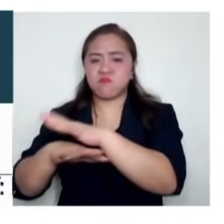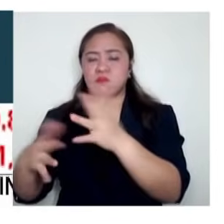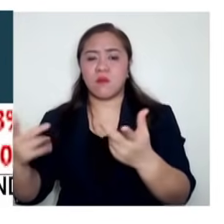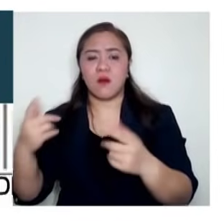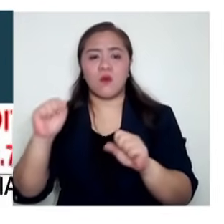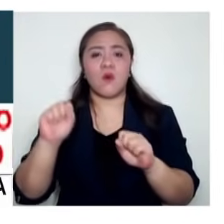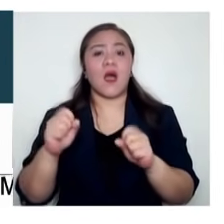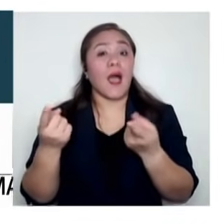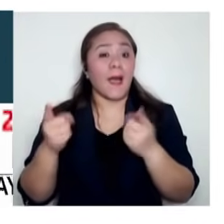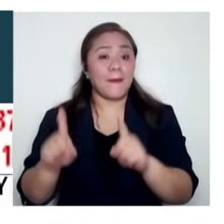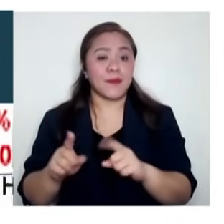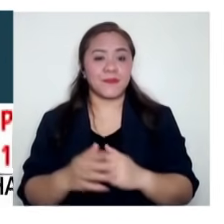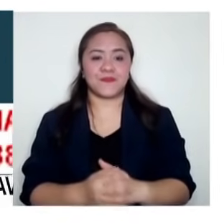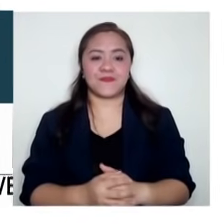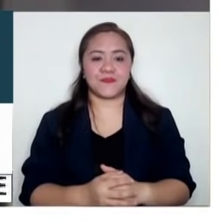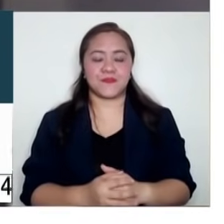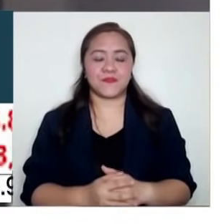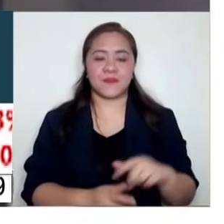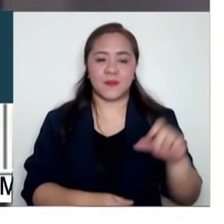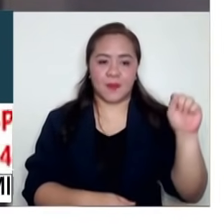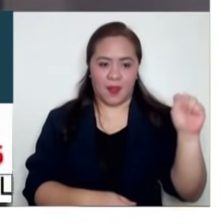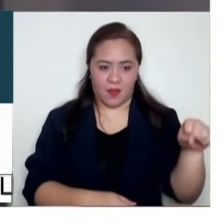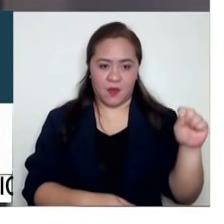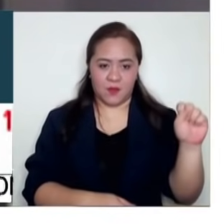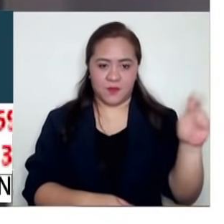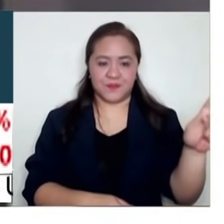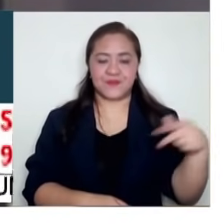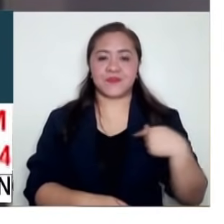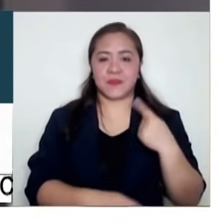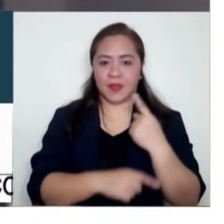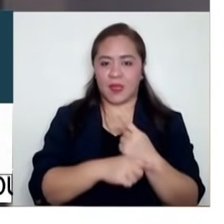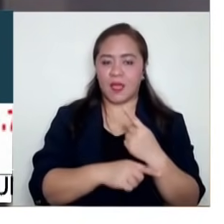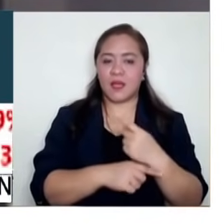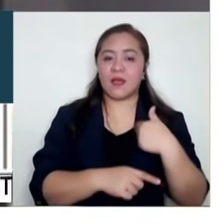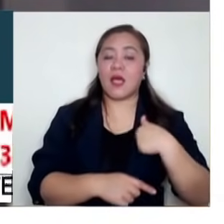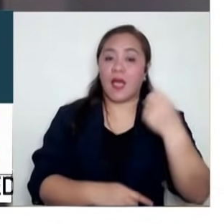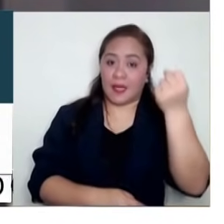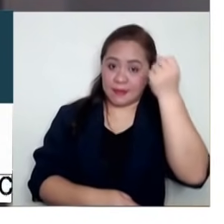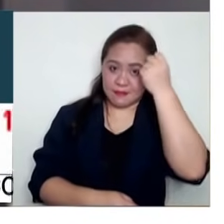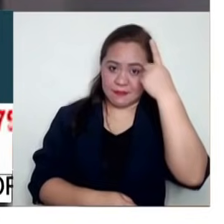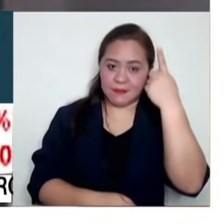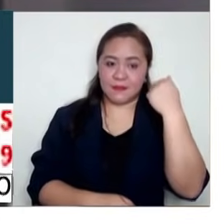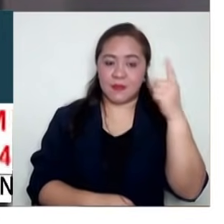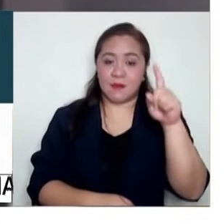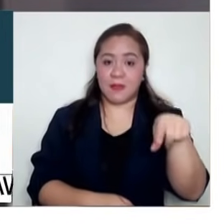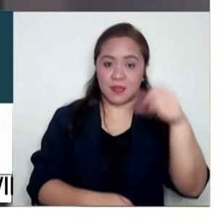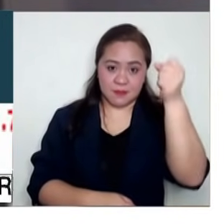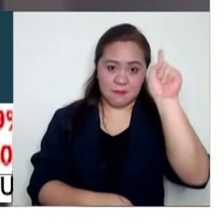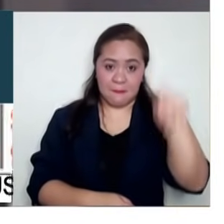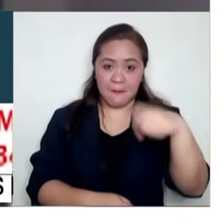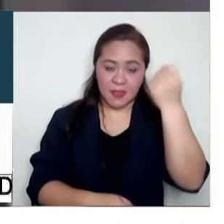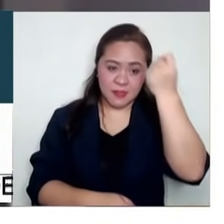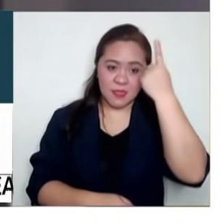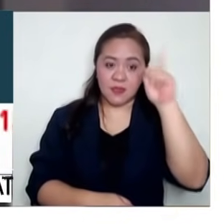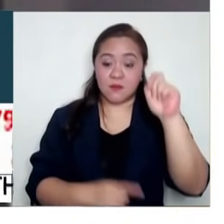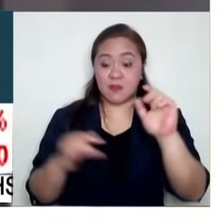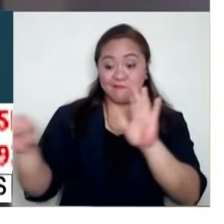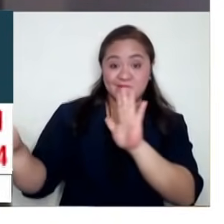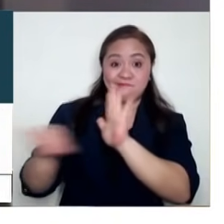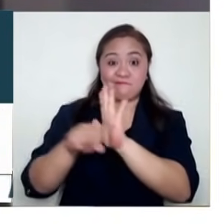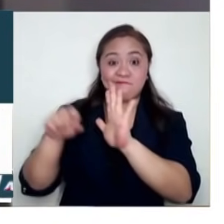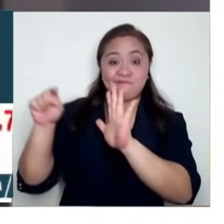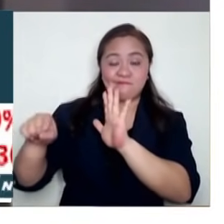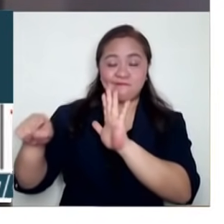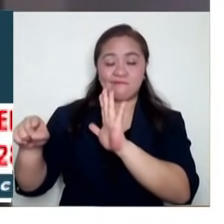Yes, Carmina, we have to understand that whenever you identify a positive case, even without the